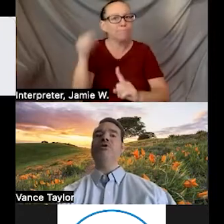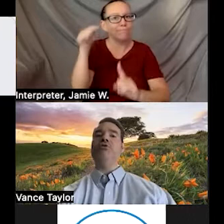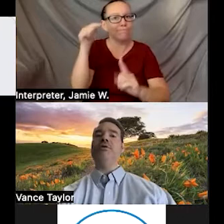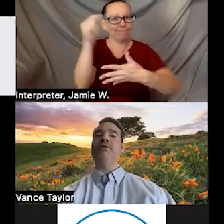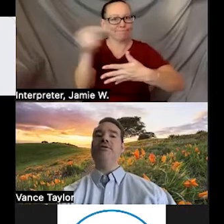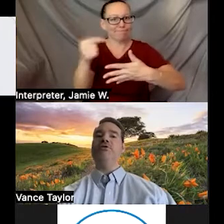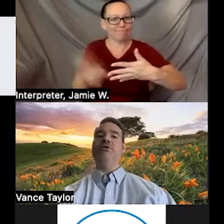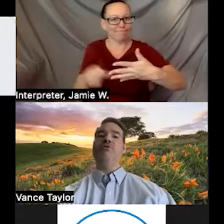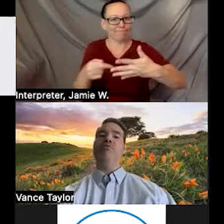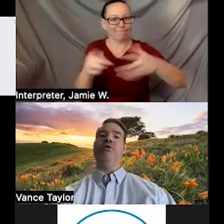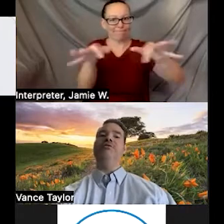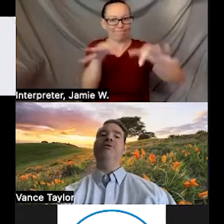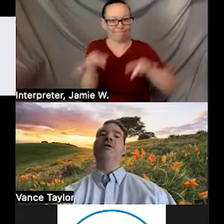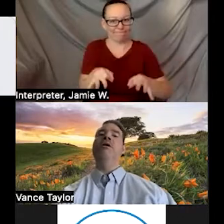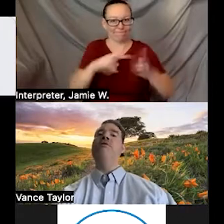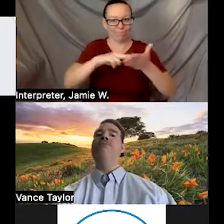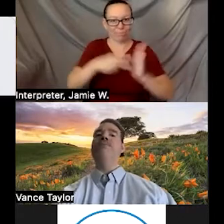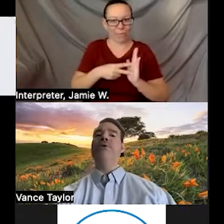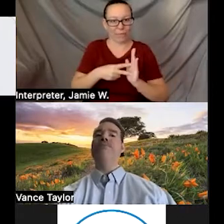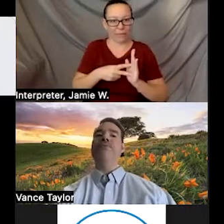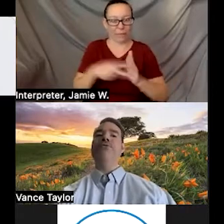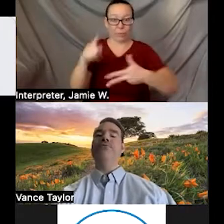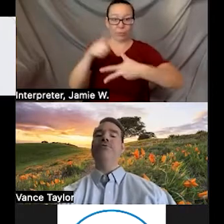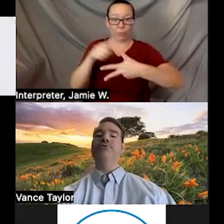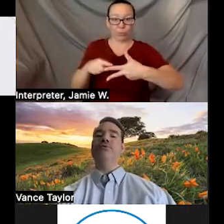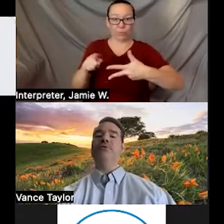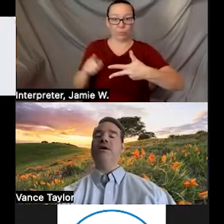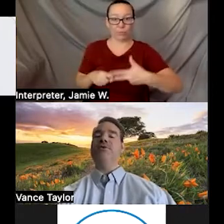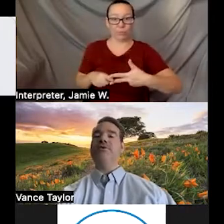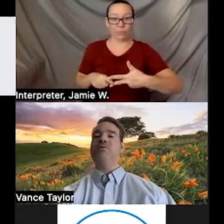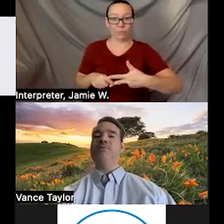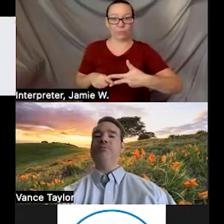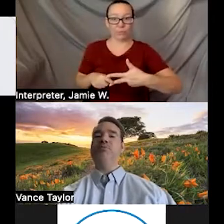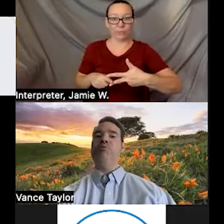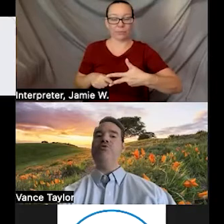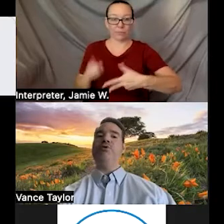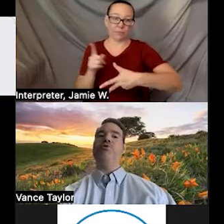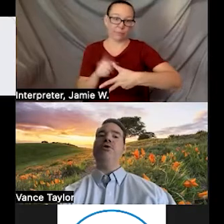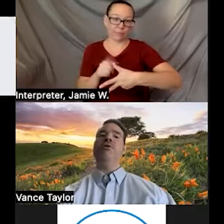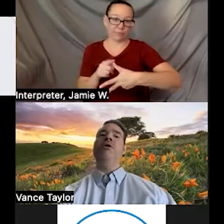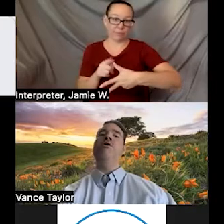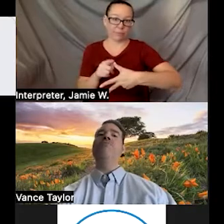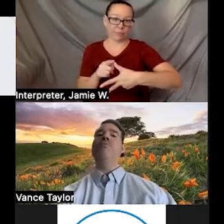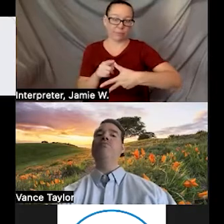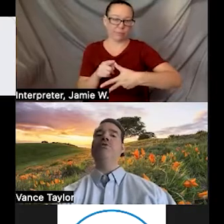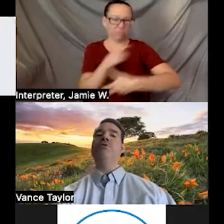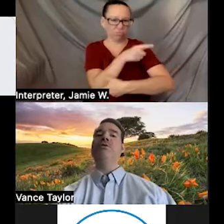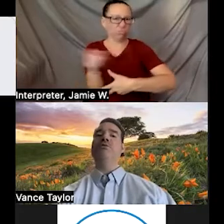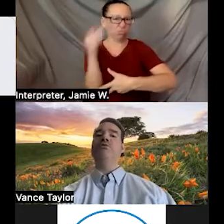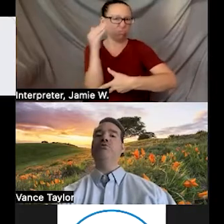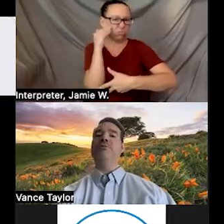disability, know that these are the 3 bullets. The first, of course, I think is the one that people are most familiar with,